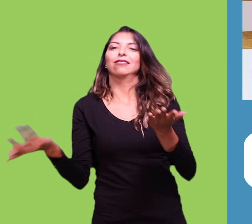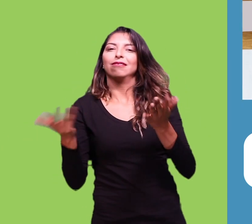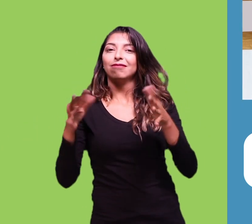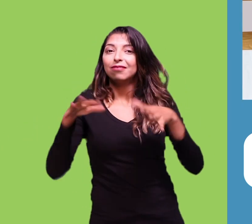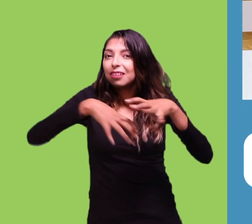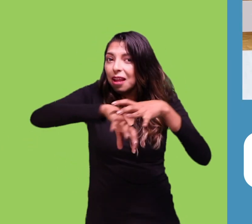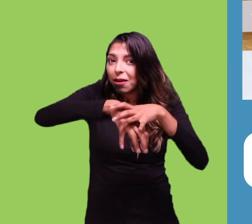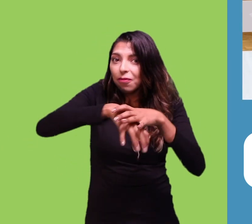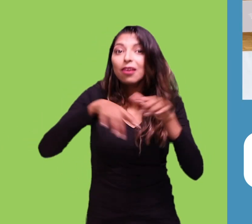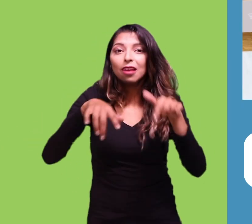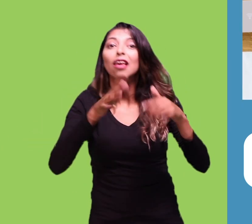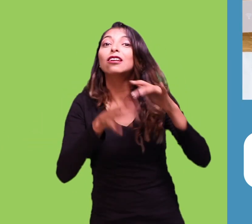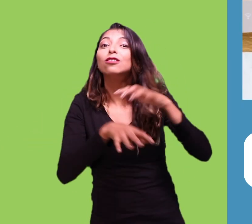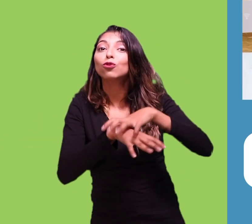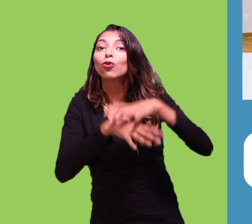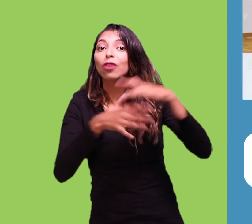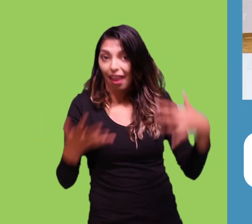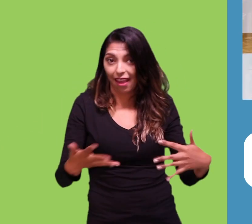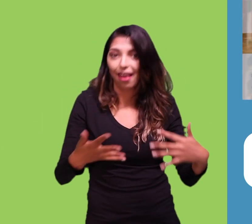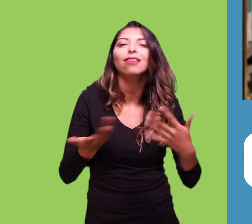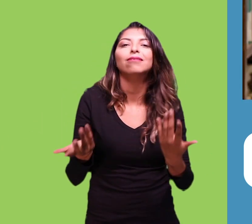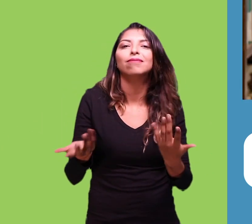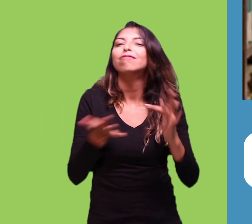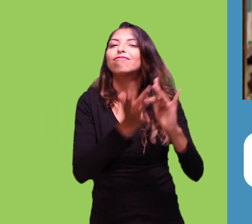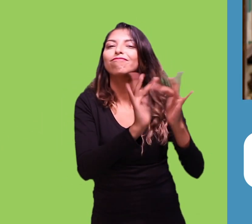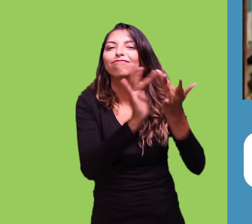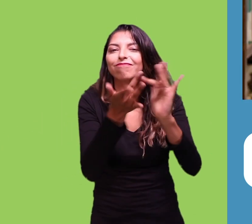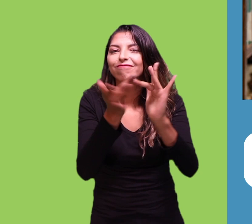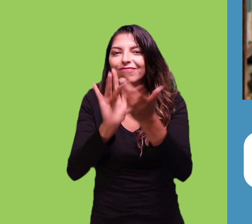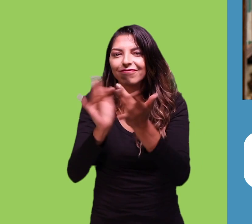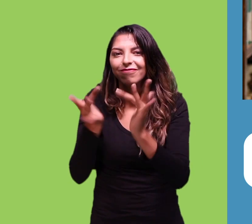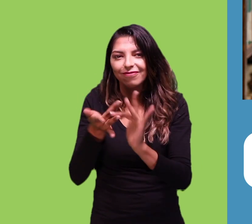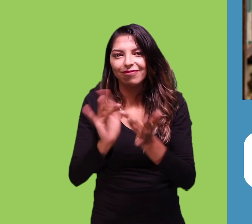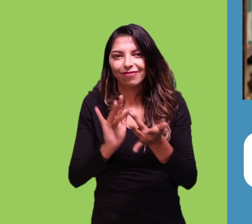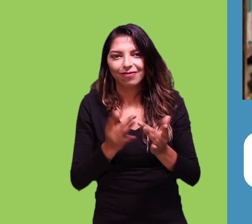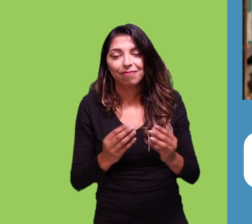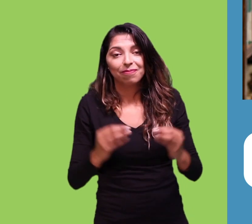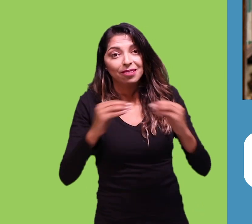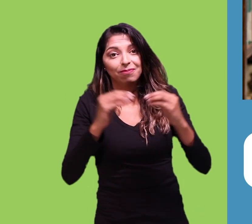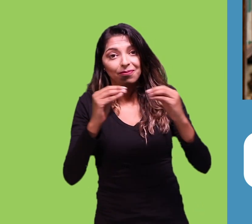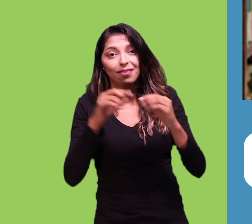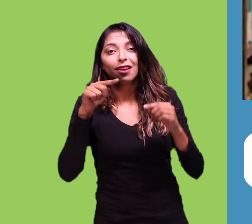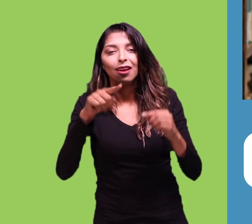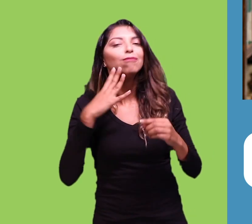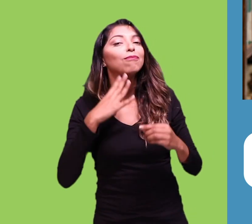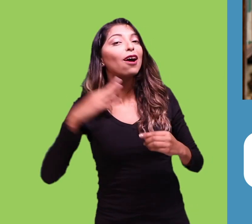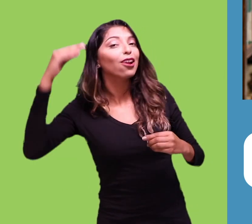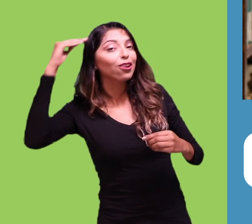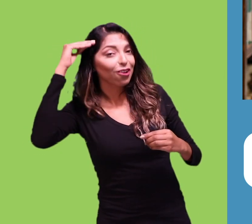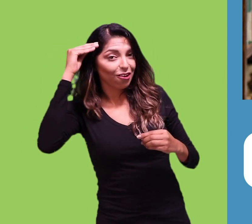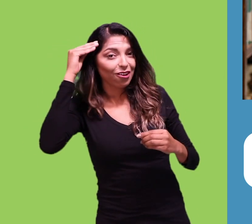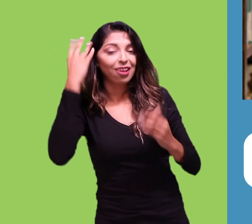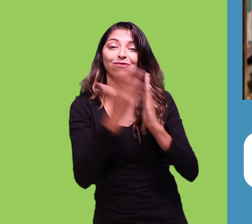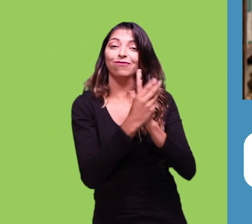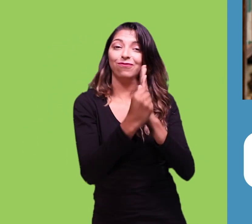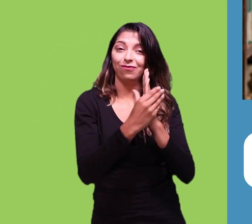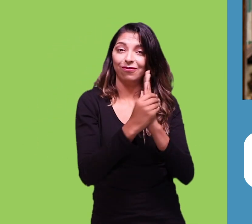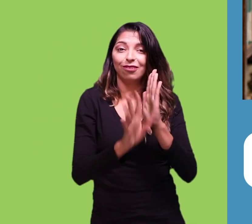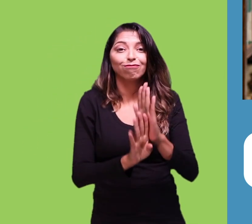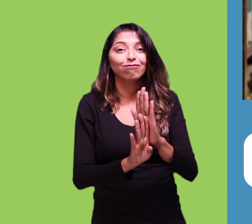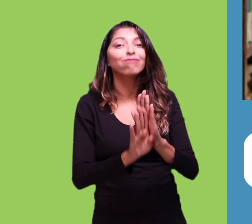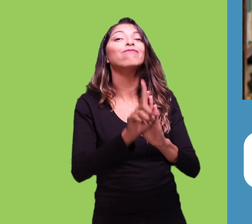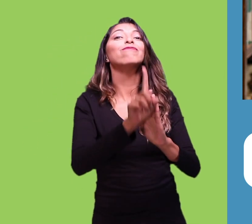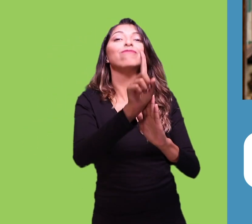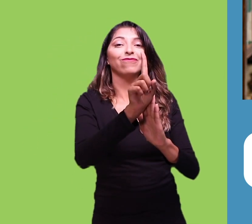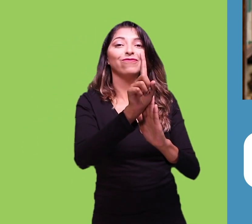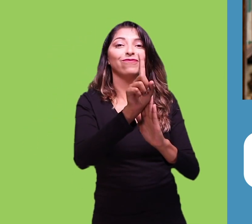expression, architecture and design, etc., we will be improving learners' language and creative thinking skills, as well as preparing